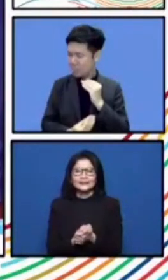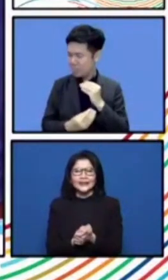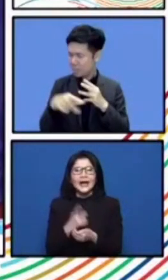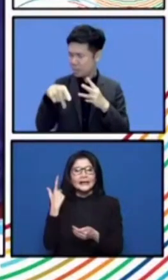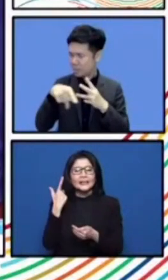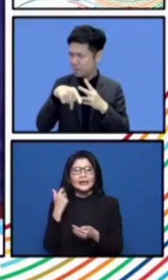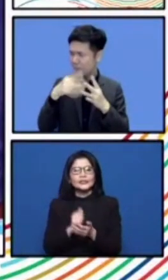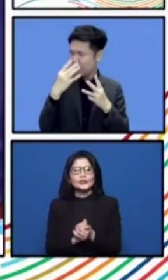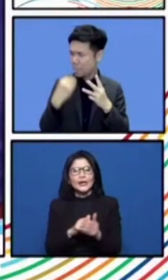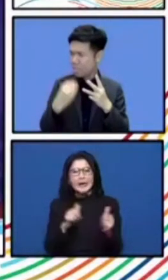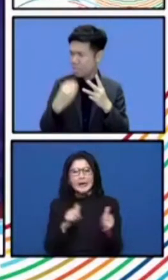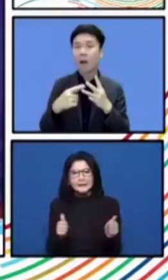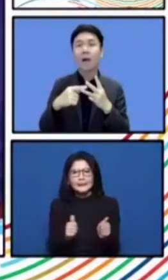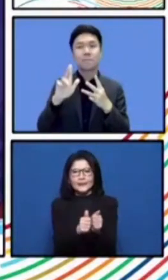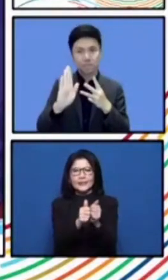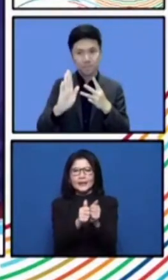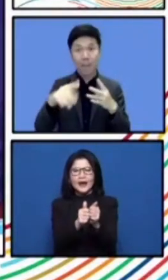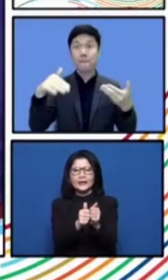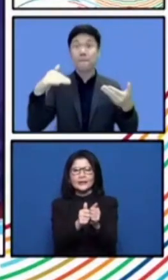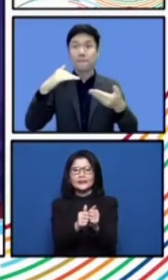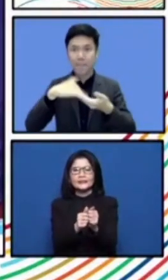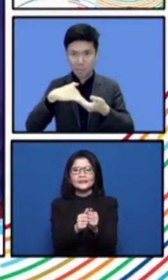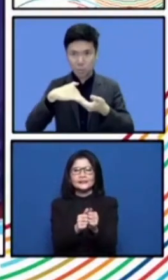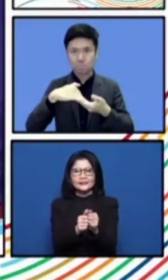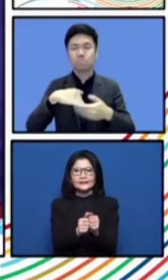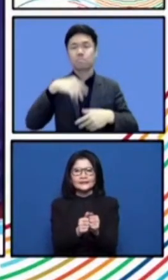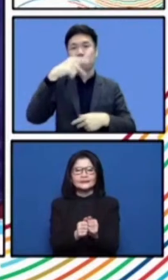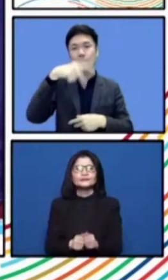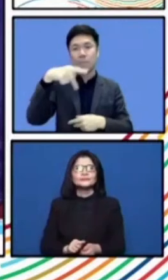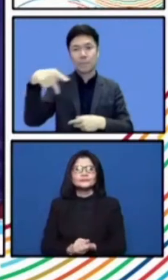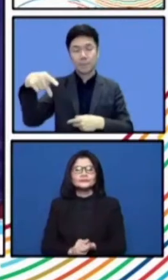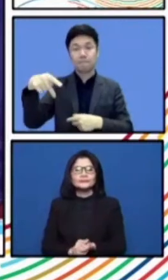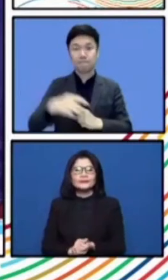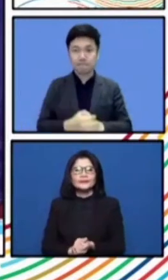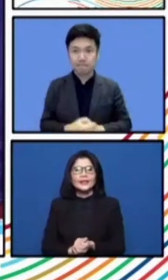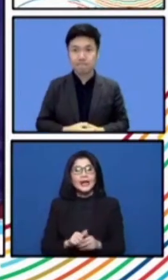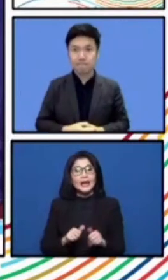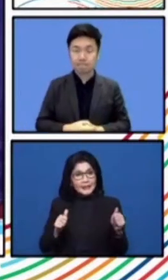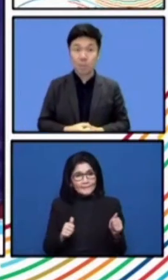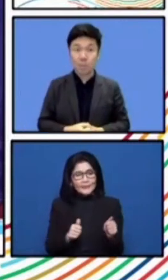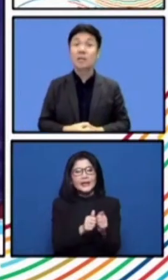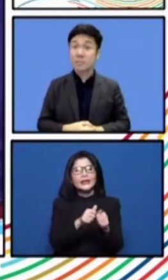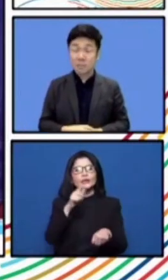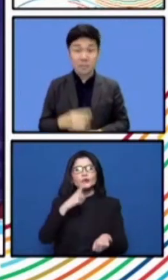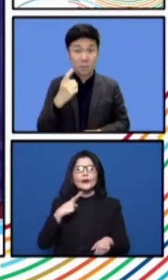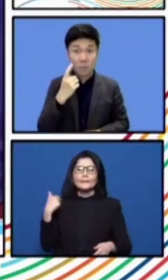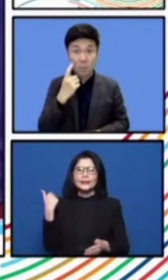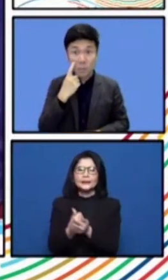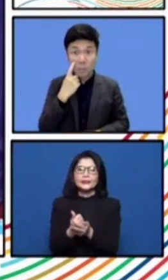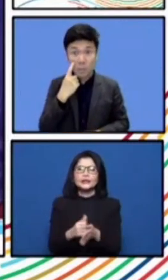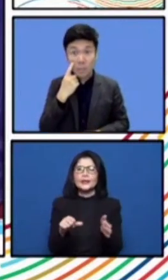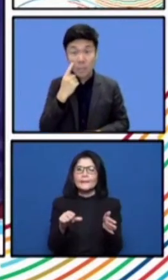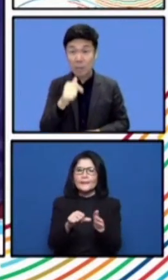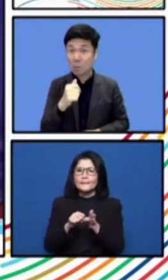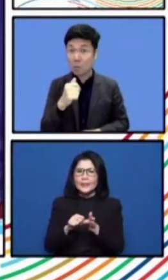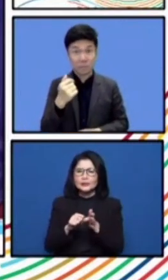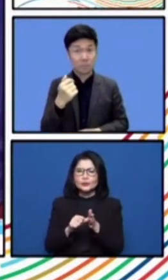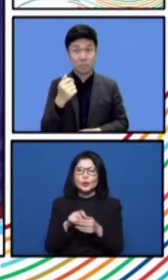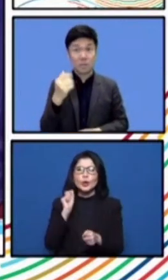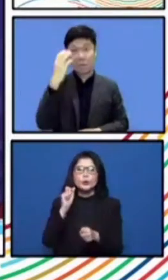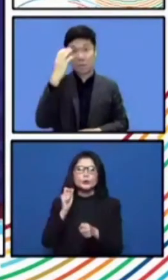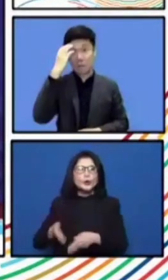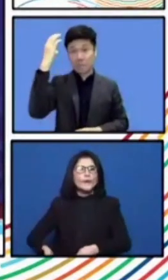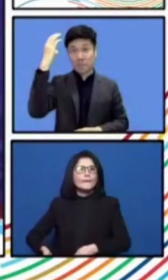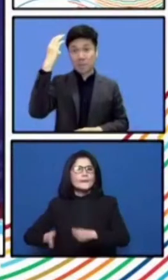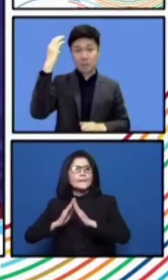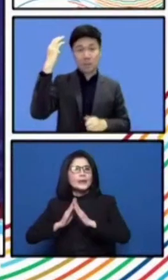that I think that's very important because it helps to create the Synergy syllogistic approach and I think this is where